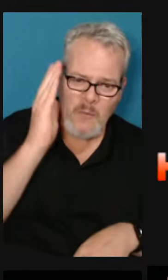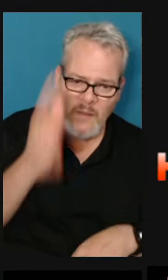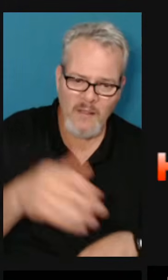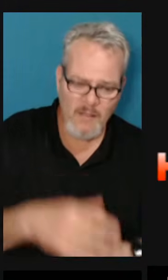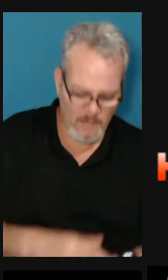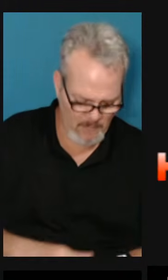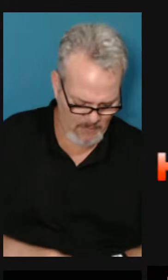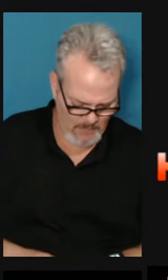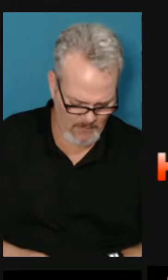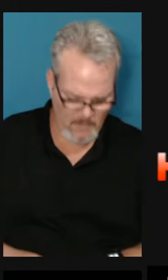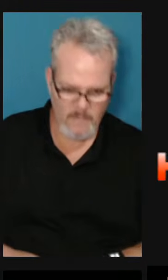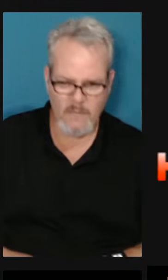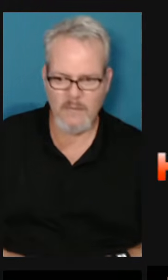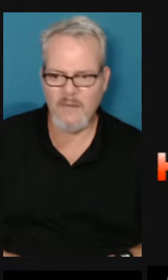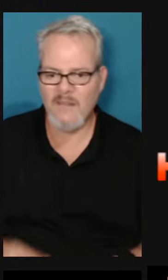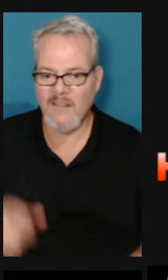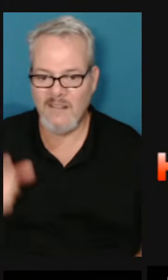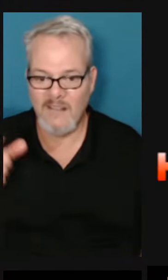Some great footage here.